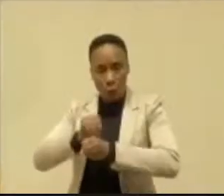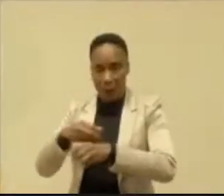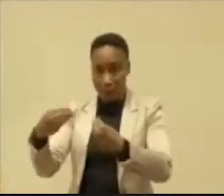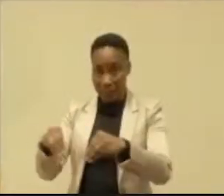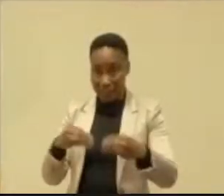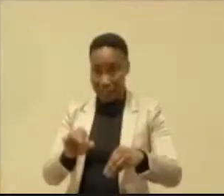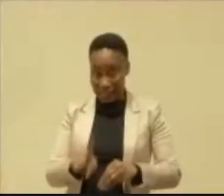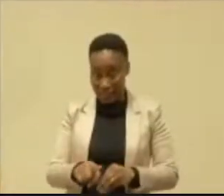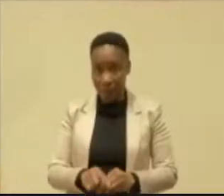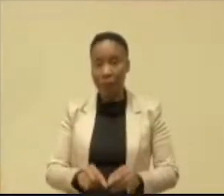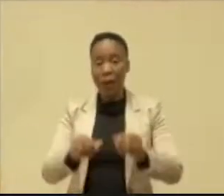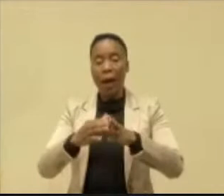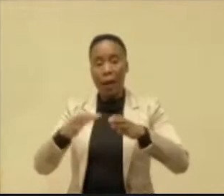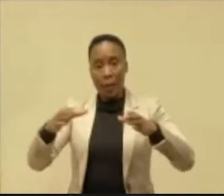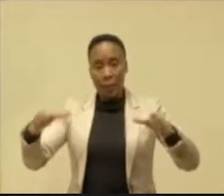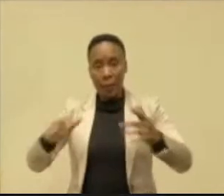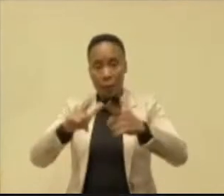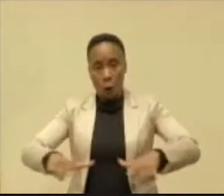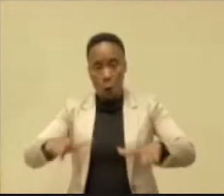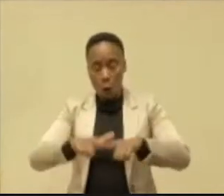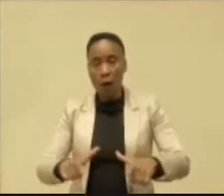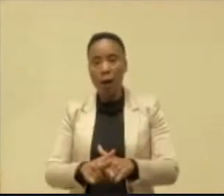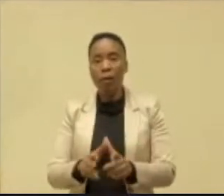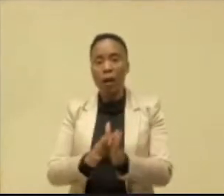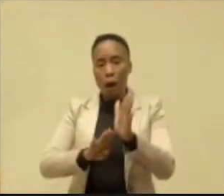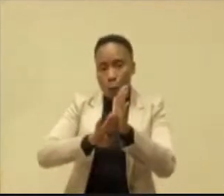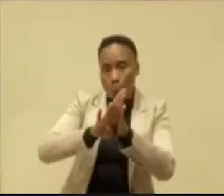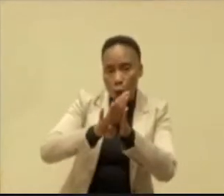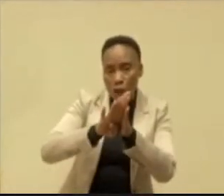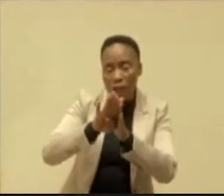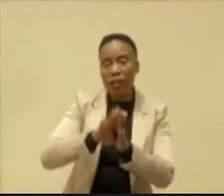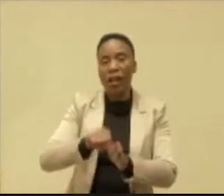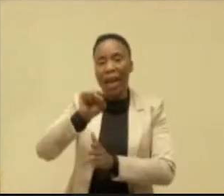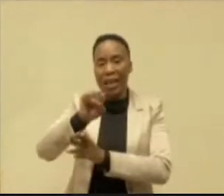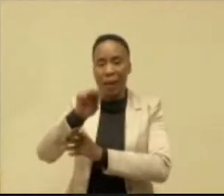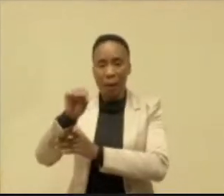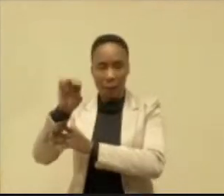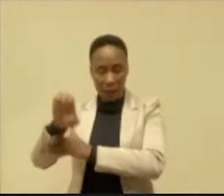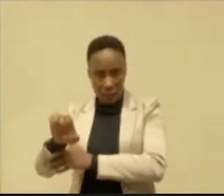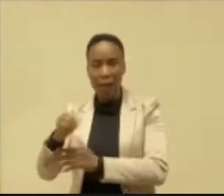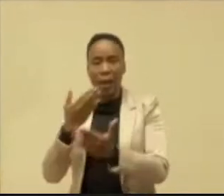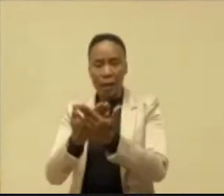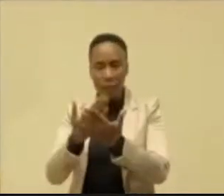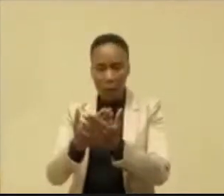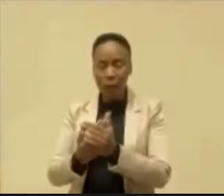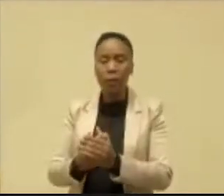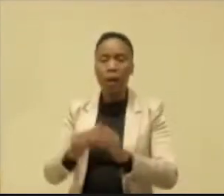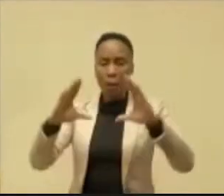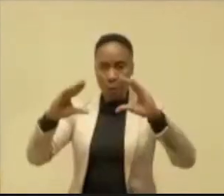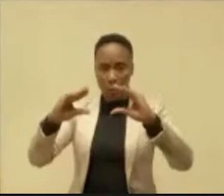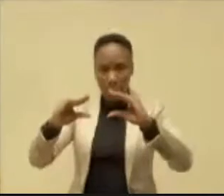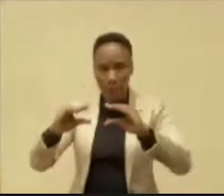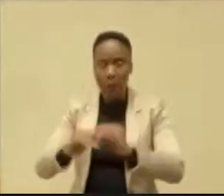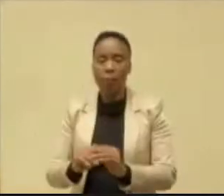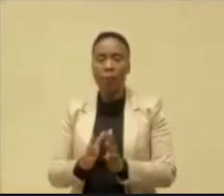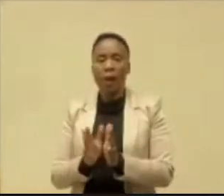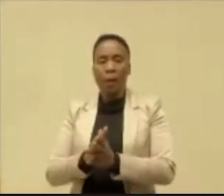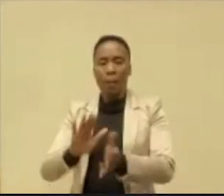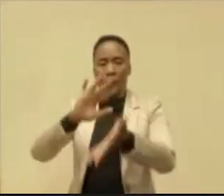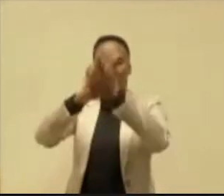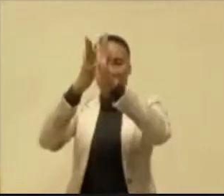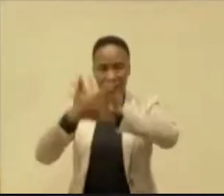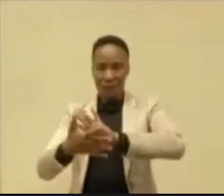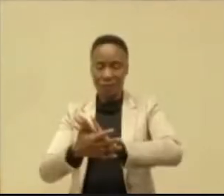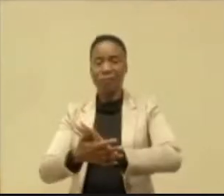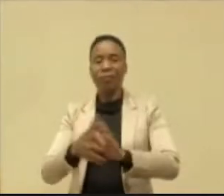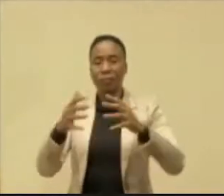increased localization foster true promotion of smme can reduce harmful economic concentration which keeps new